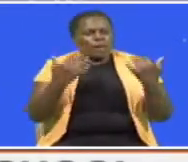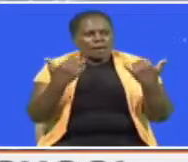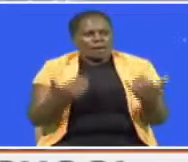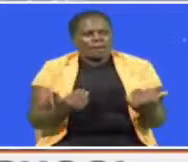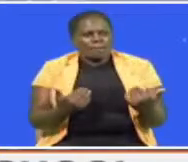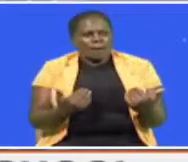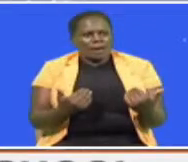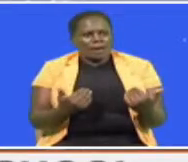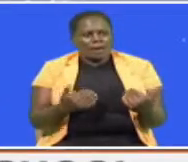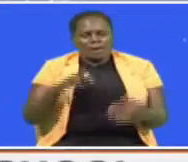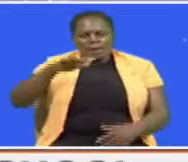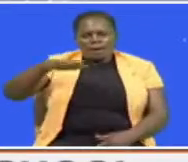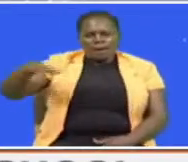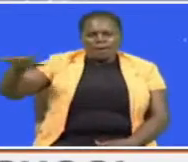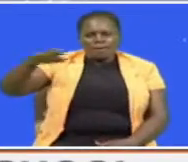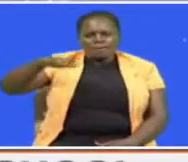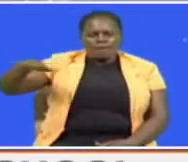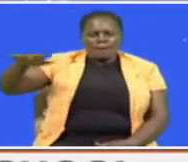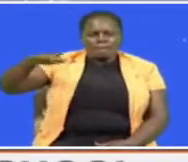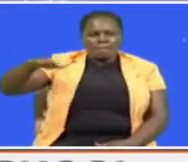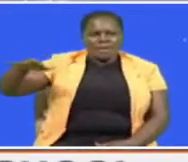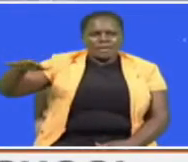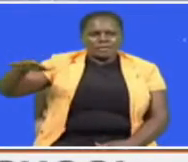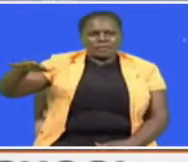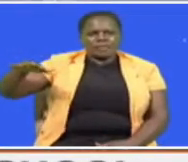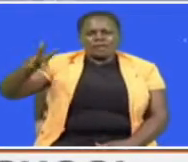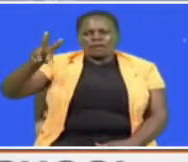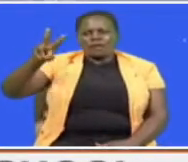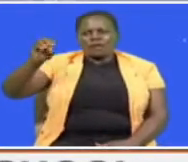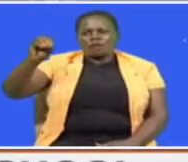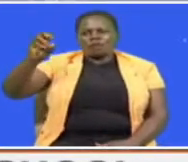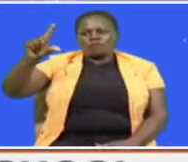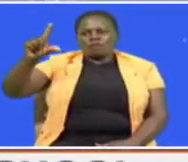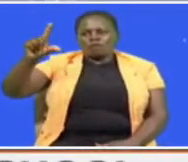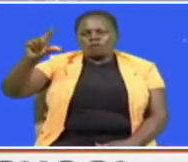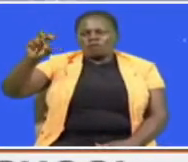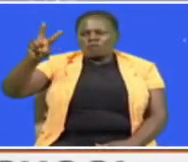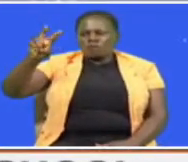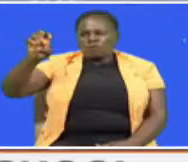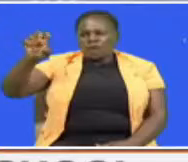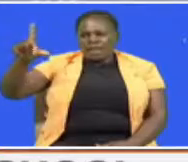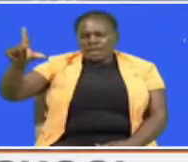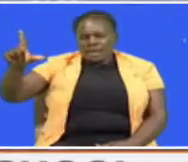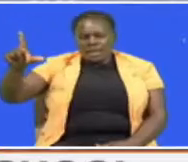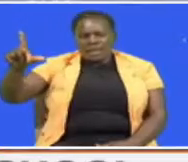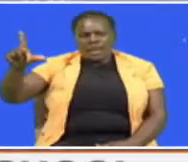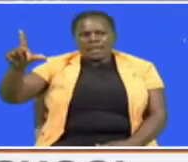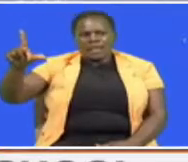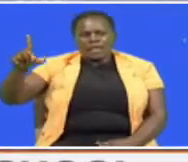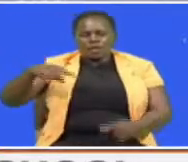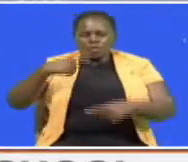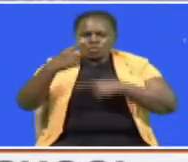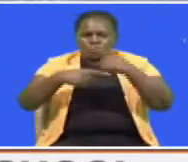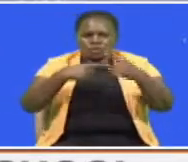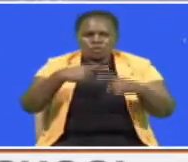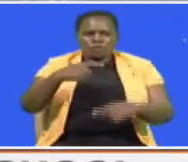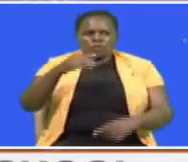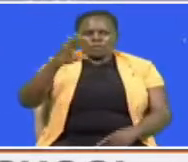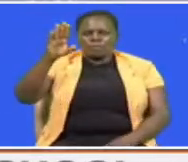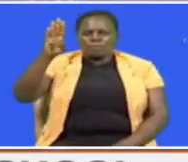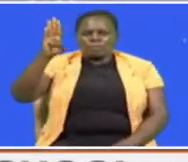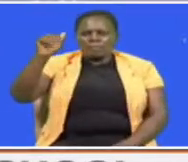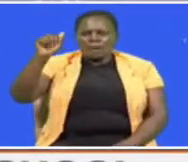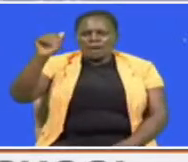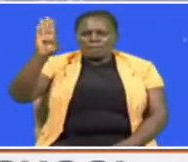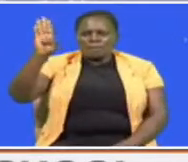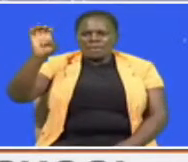tu alfabeti hiyo vokali mbaye ni a hiyo u. Then unaendeleza hivyo ba baby